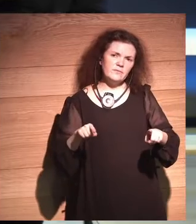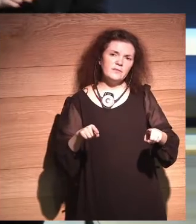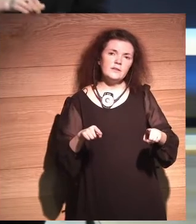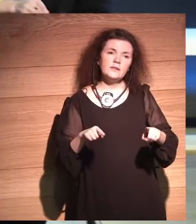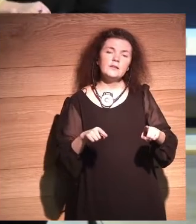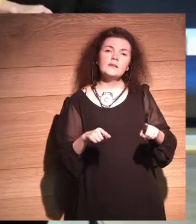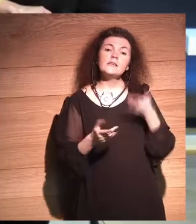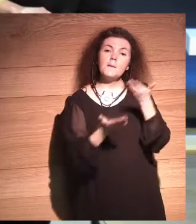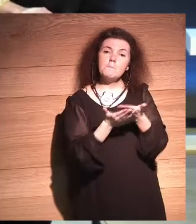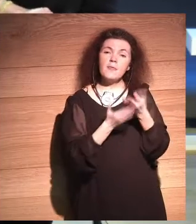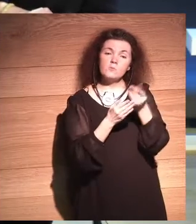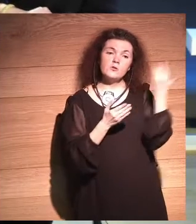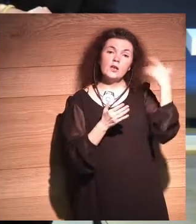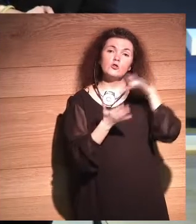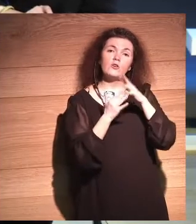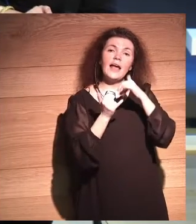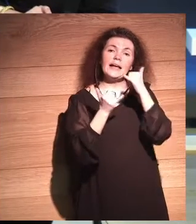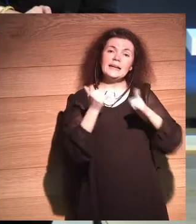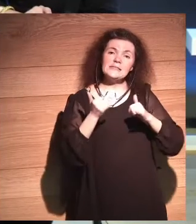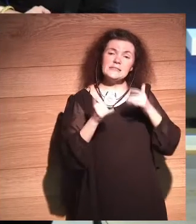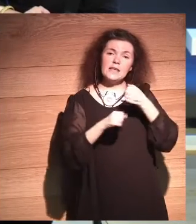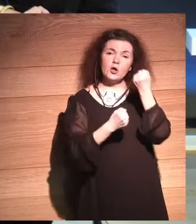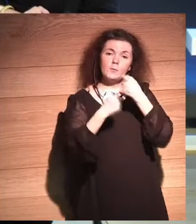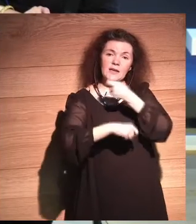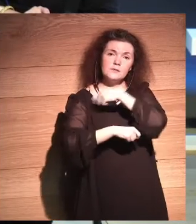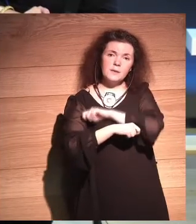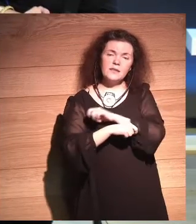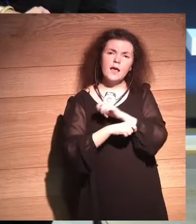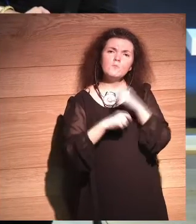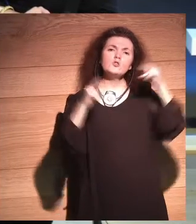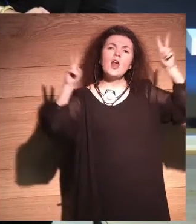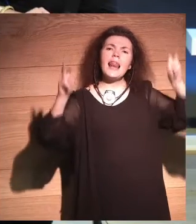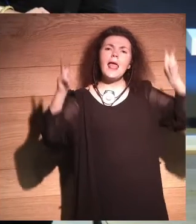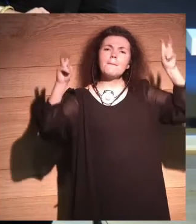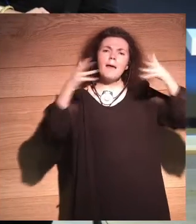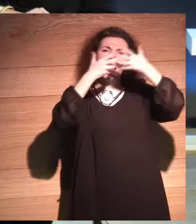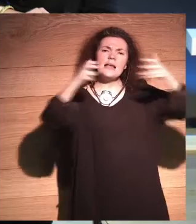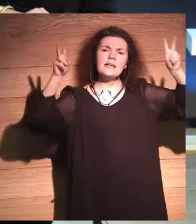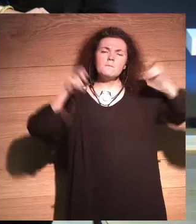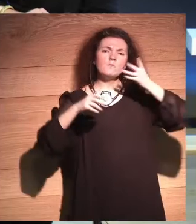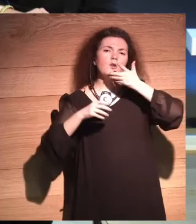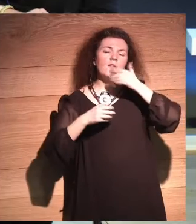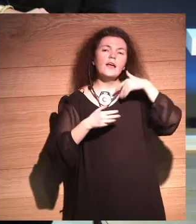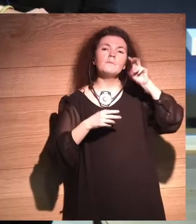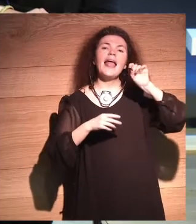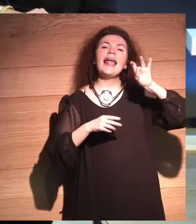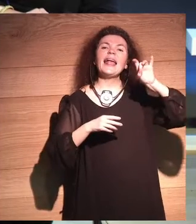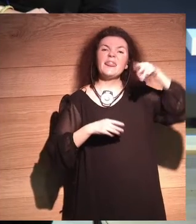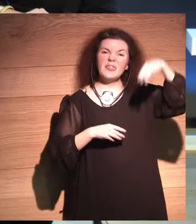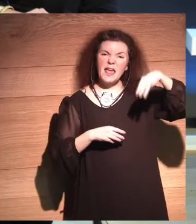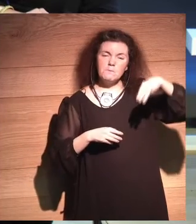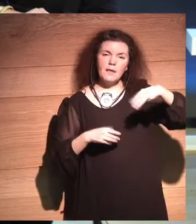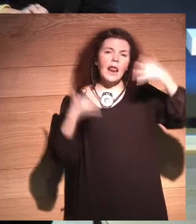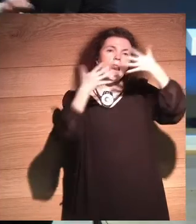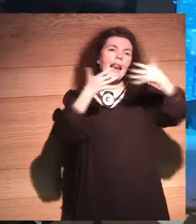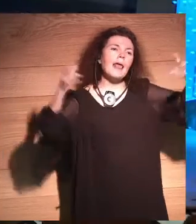which is a very different one, and that has got very influential during the